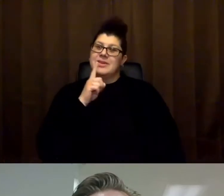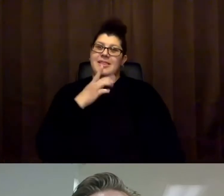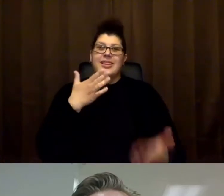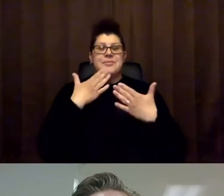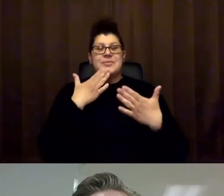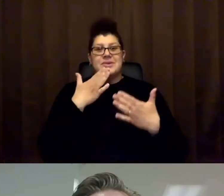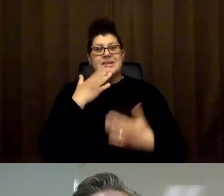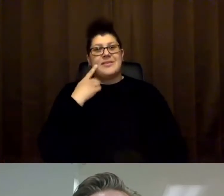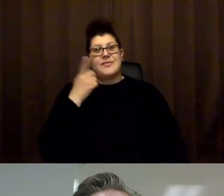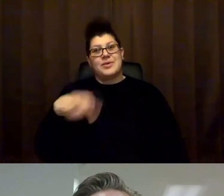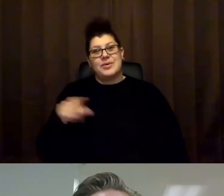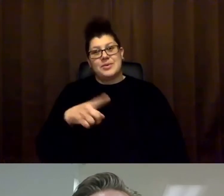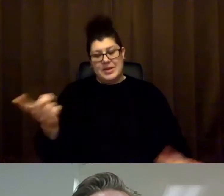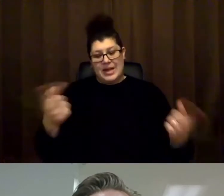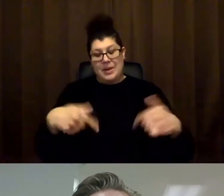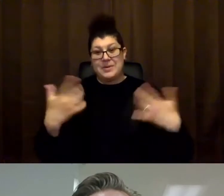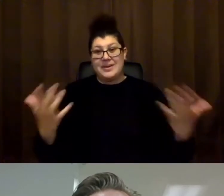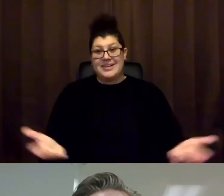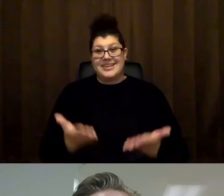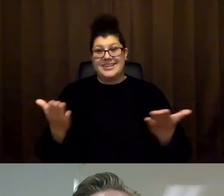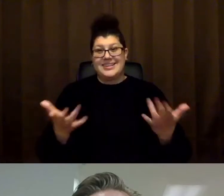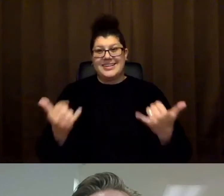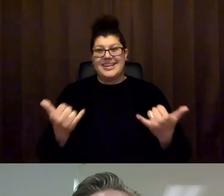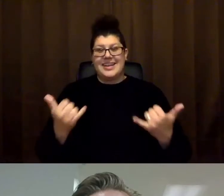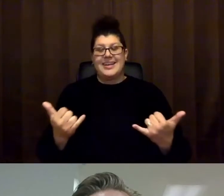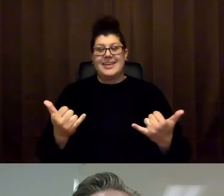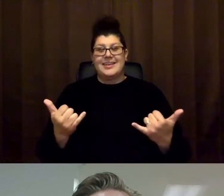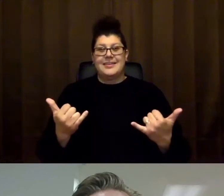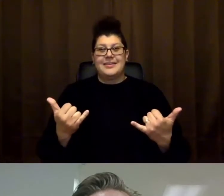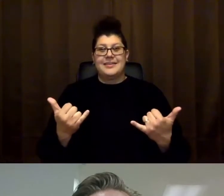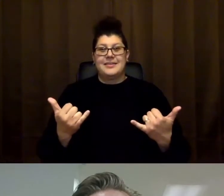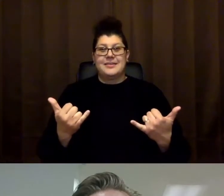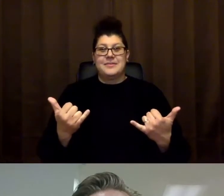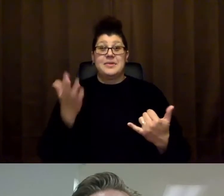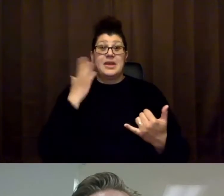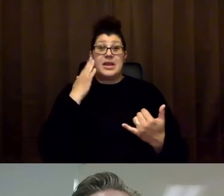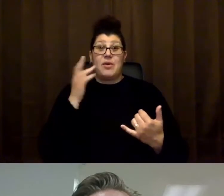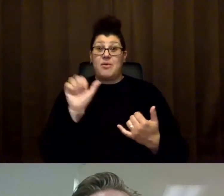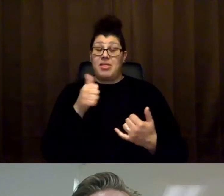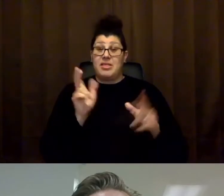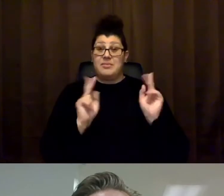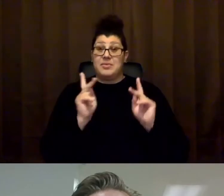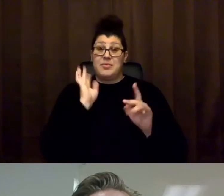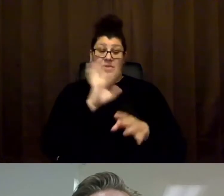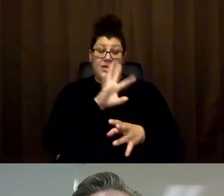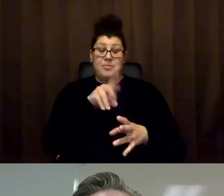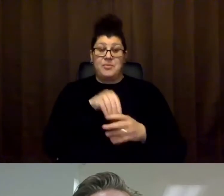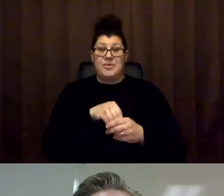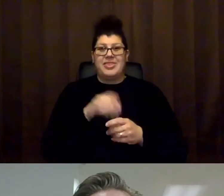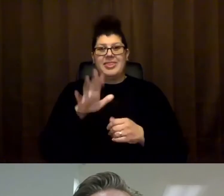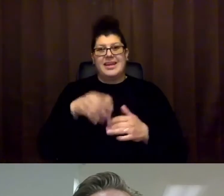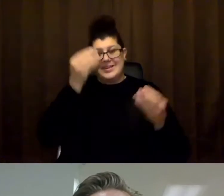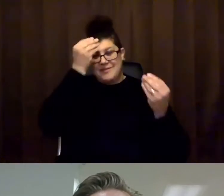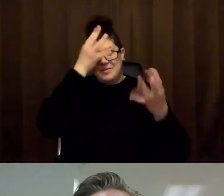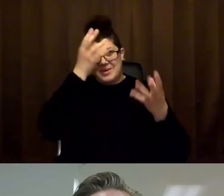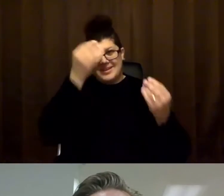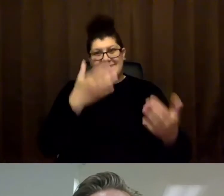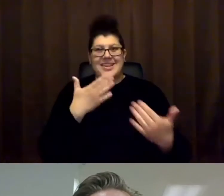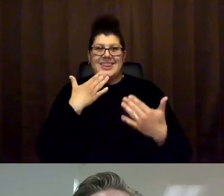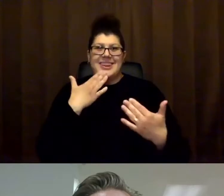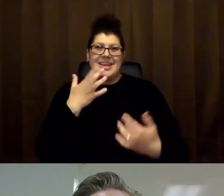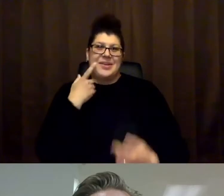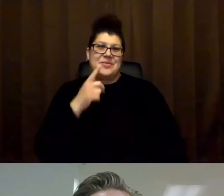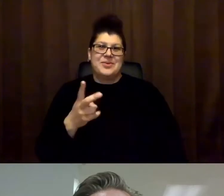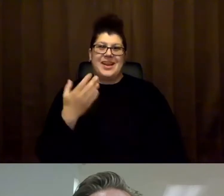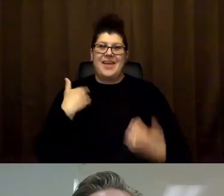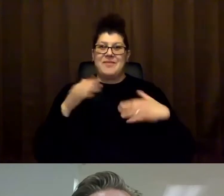us here with us today. And we know that our participants really appreciate the information. Thanks so much and have a great rest of your